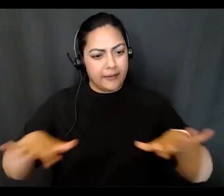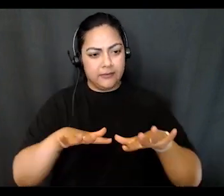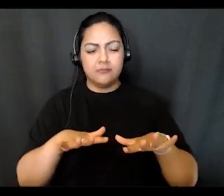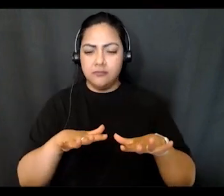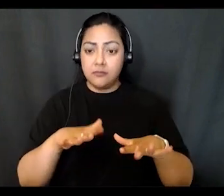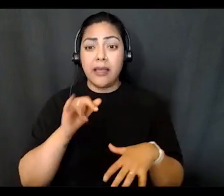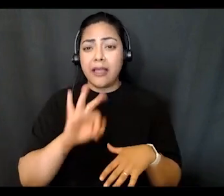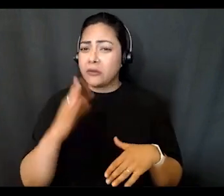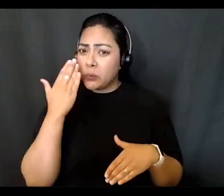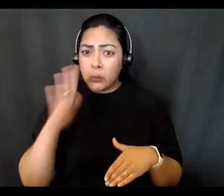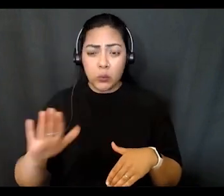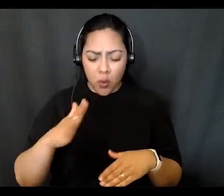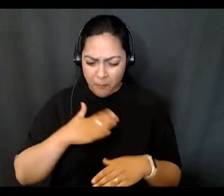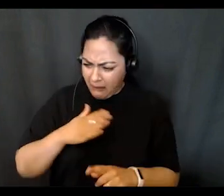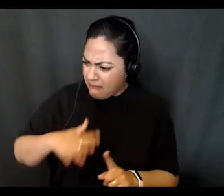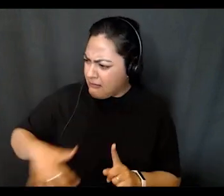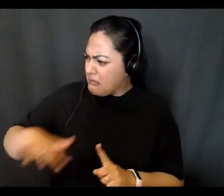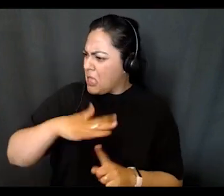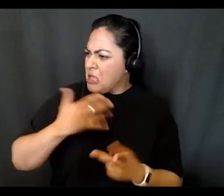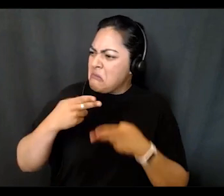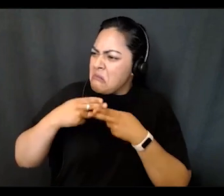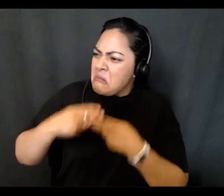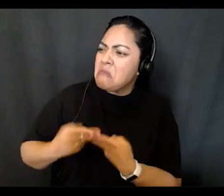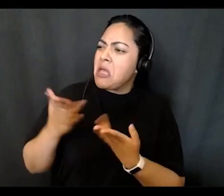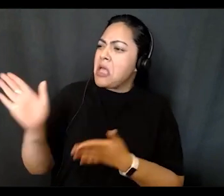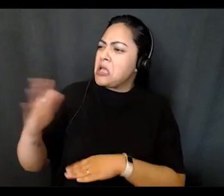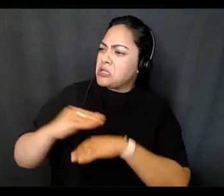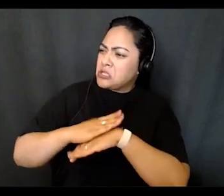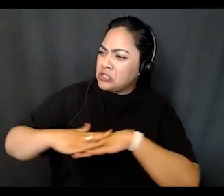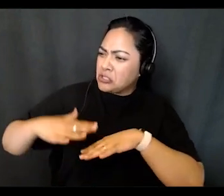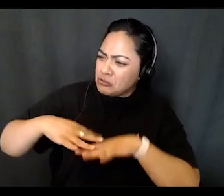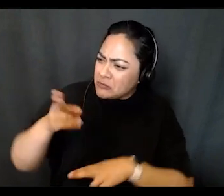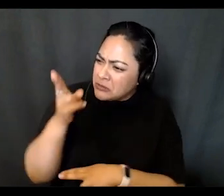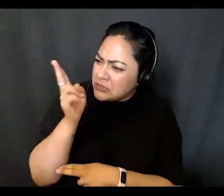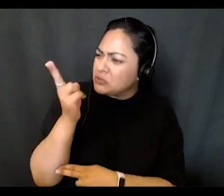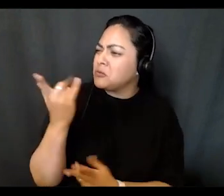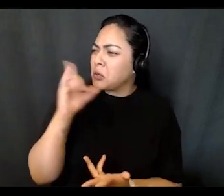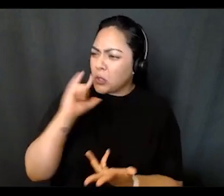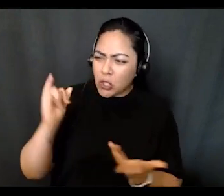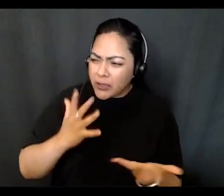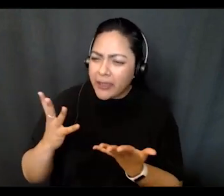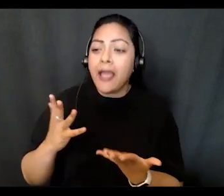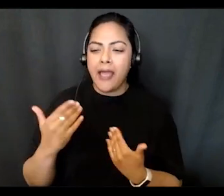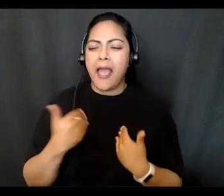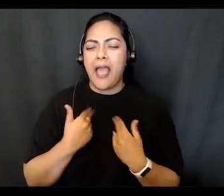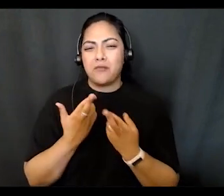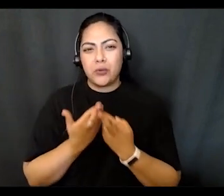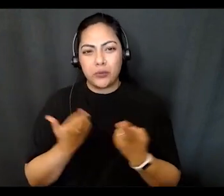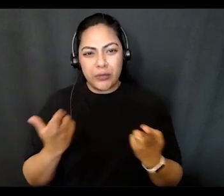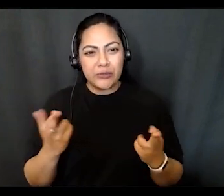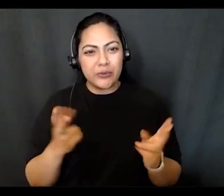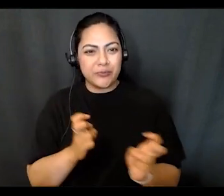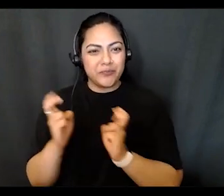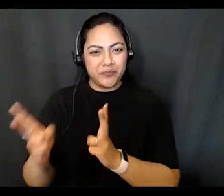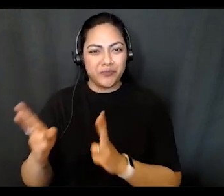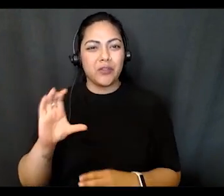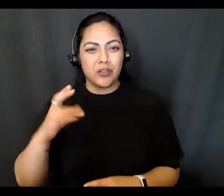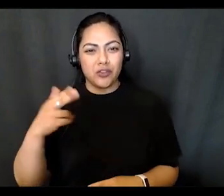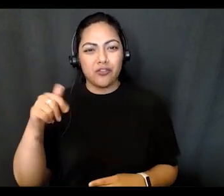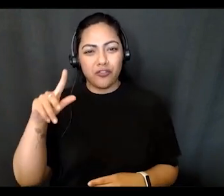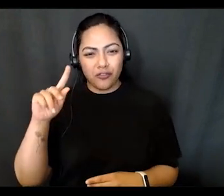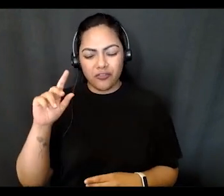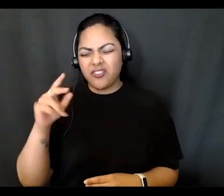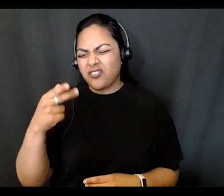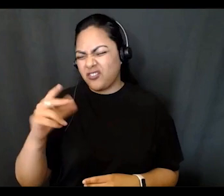are joining on and its history, I believe a resource link is shared in the chat. Apologies to the Native